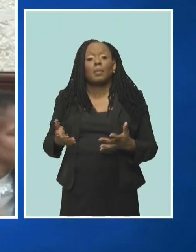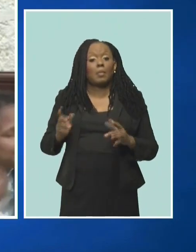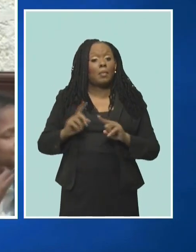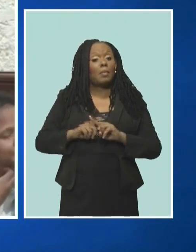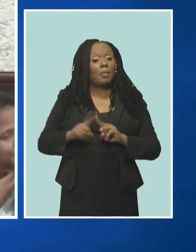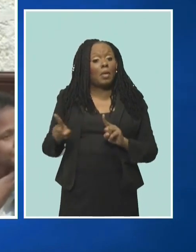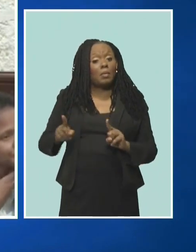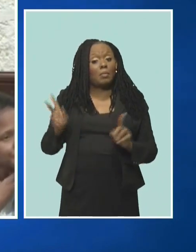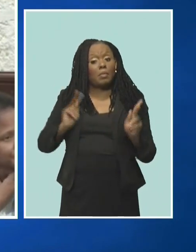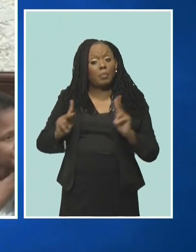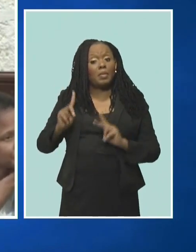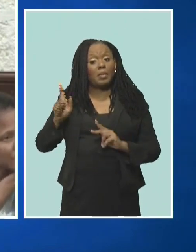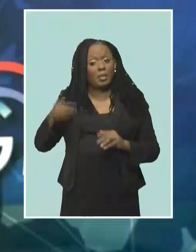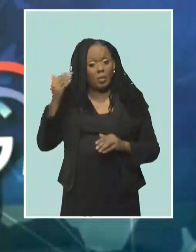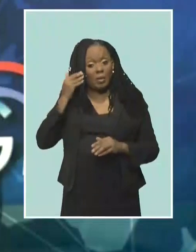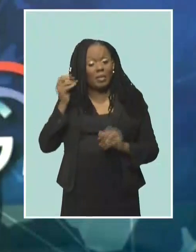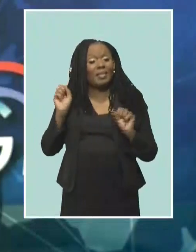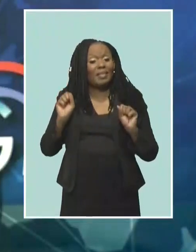your effort.